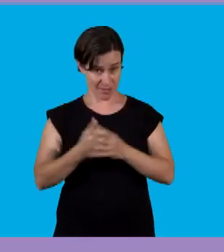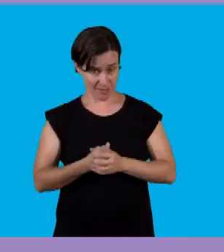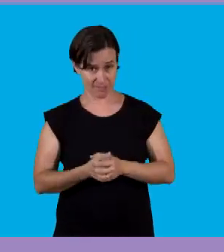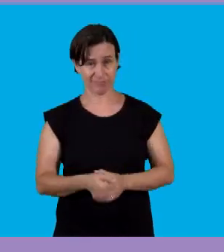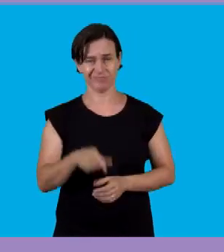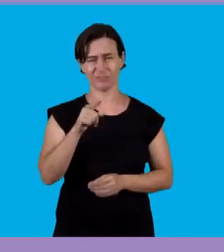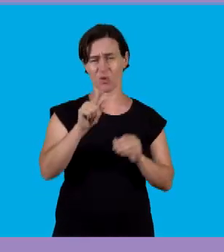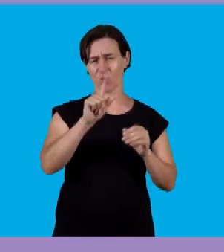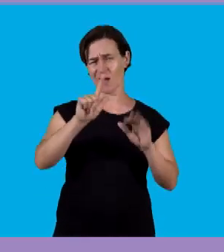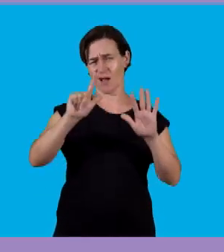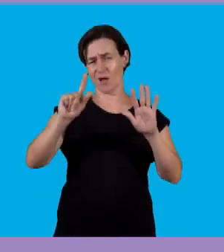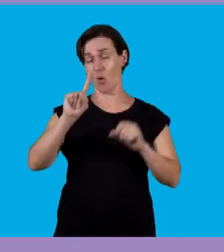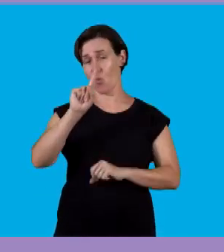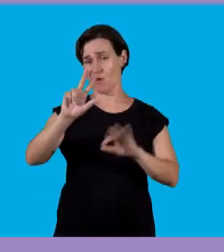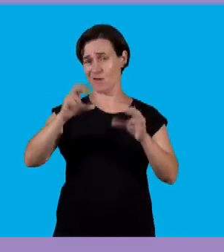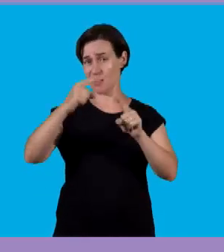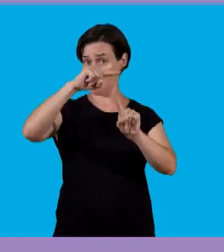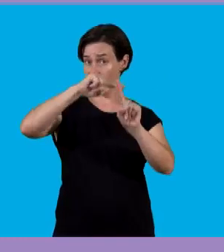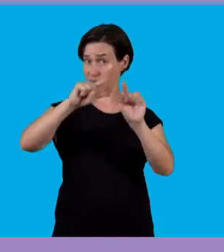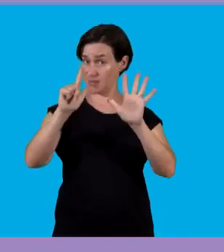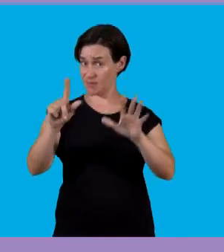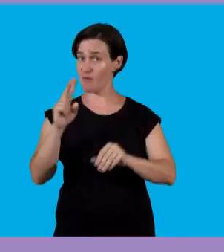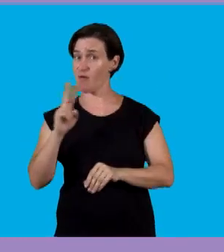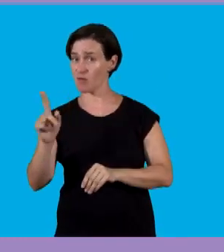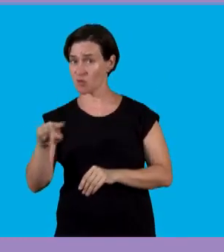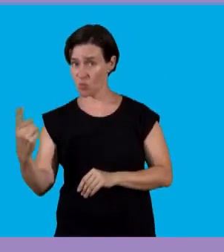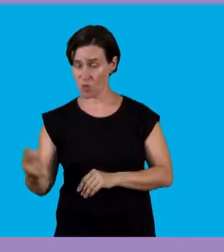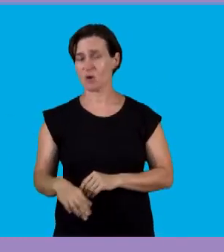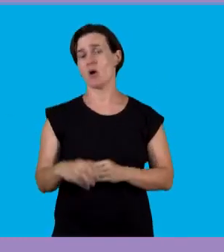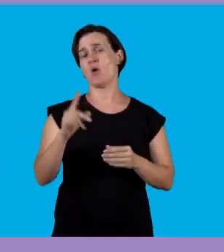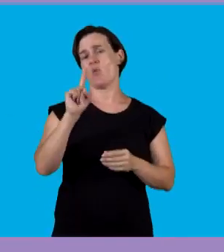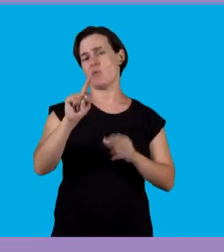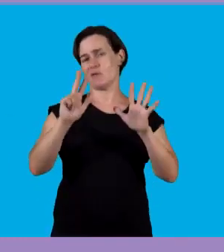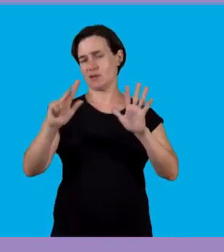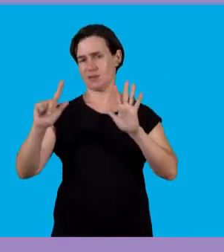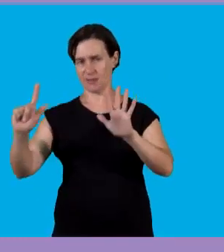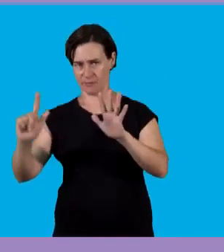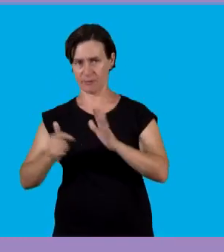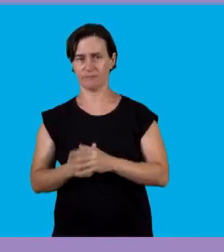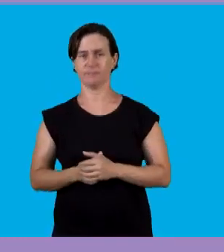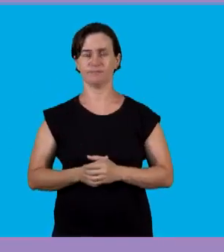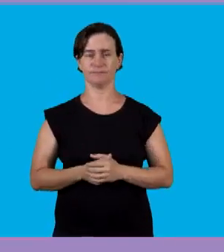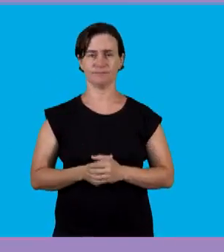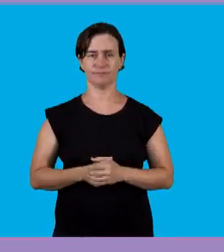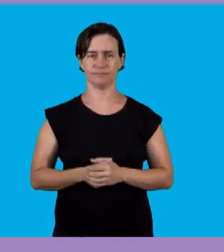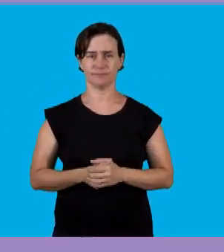180. And when we add 7 on to that 180, we get an answer of